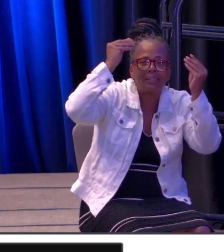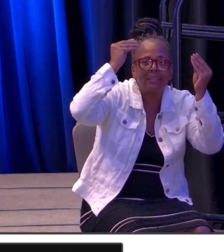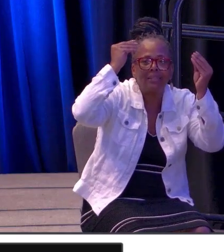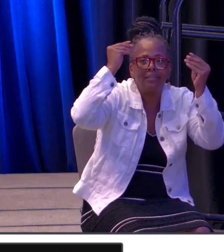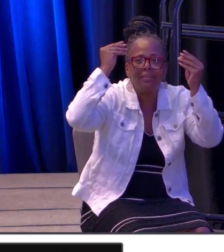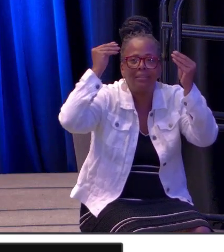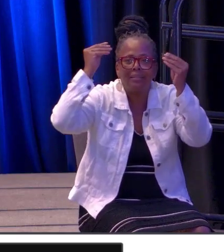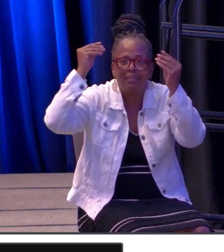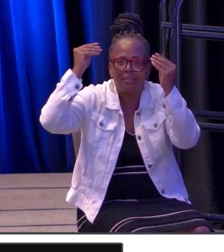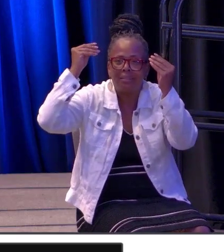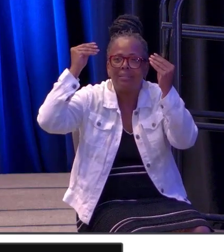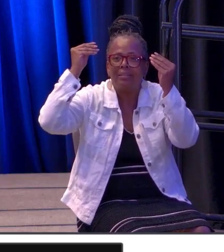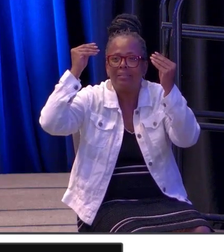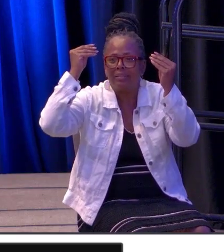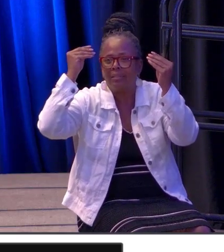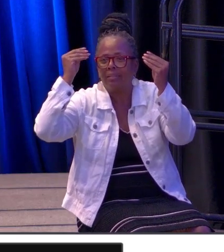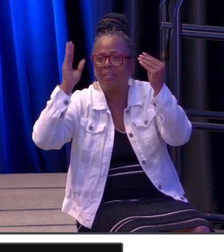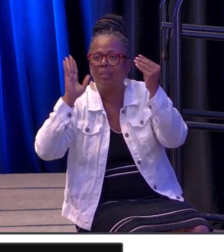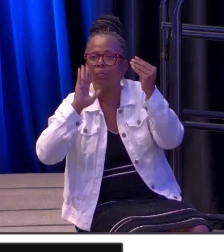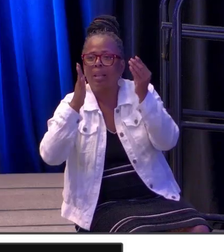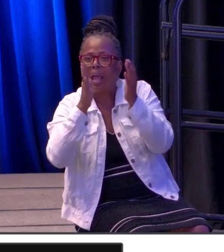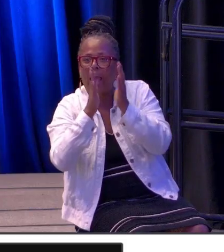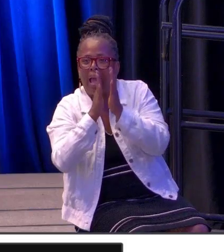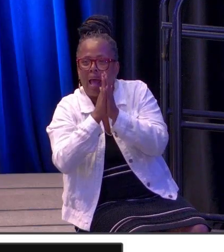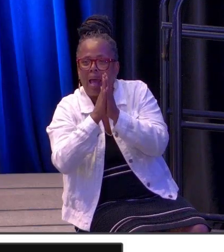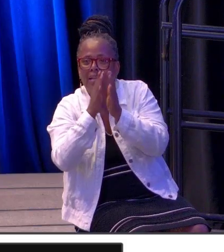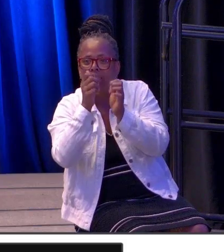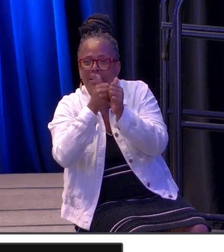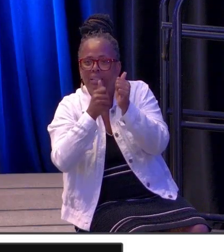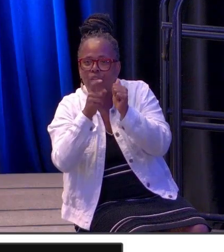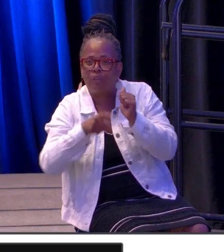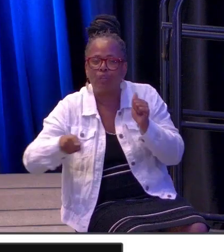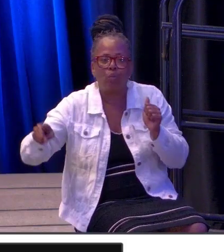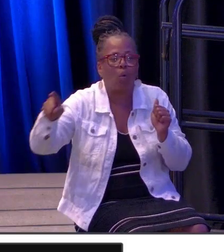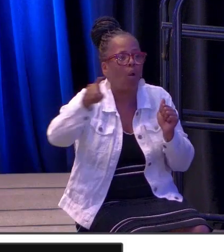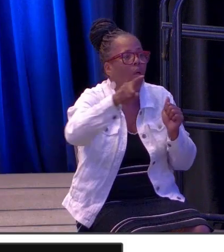prompts that you did, and what we're going to ask you to do is to